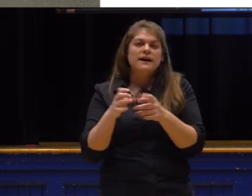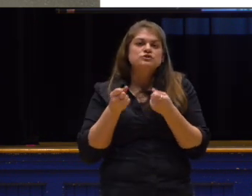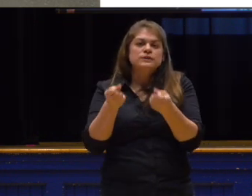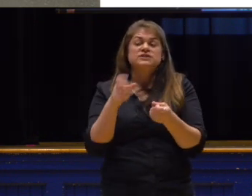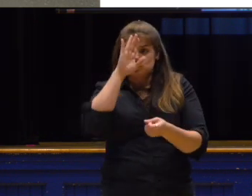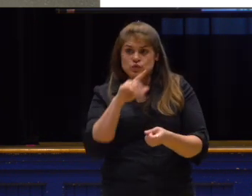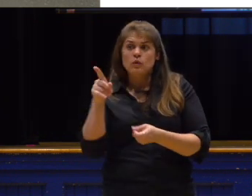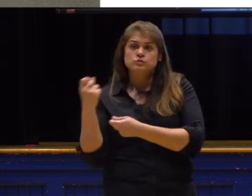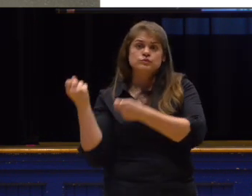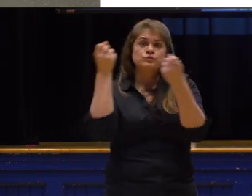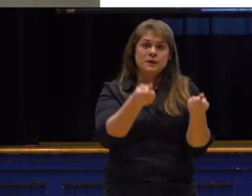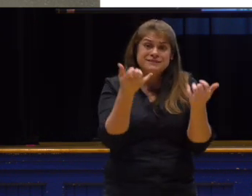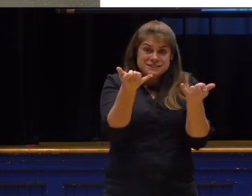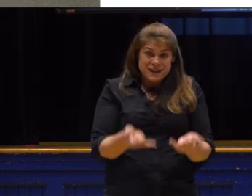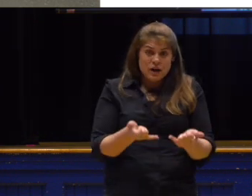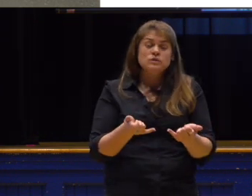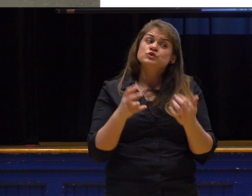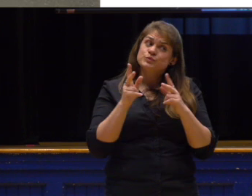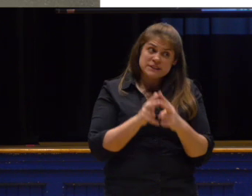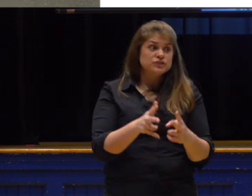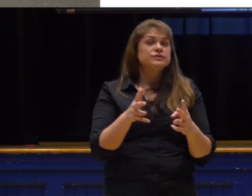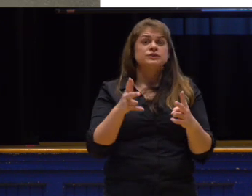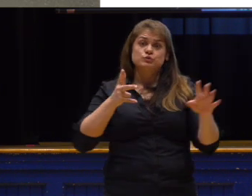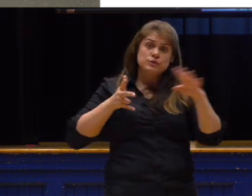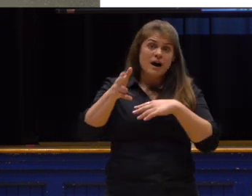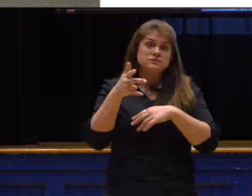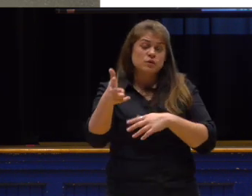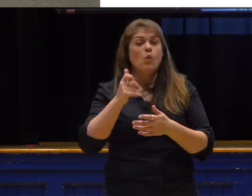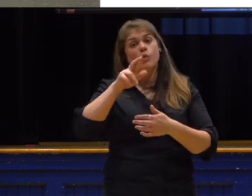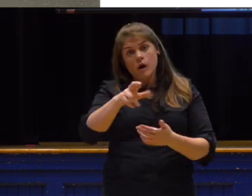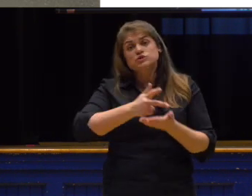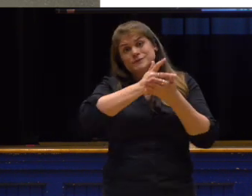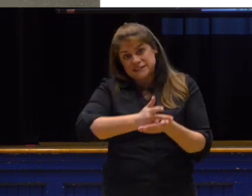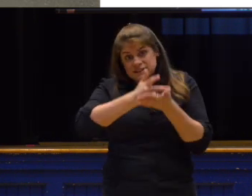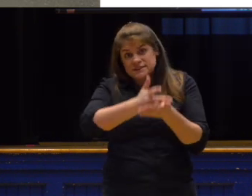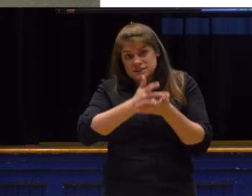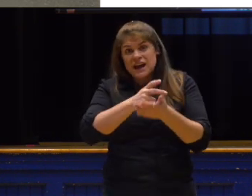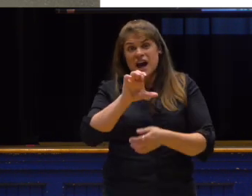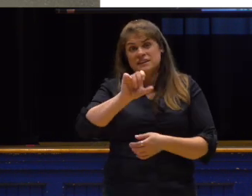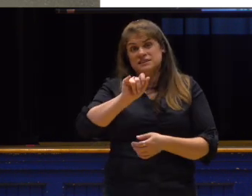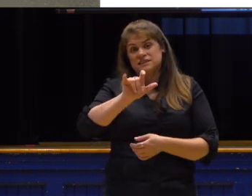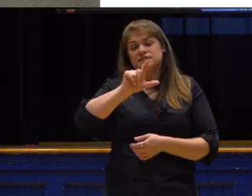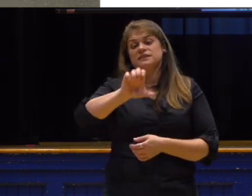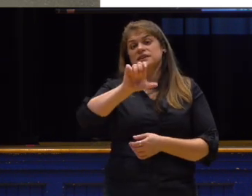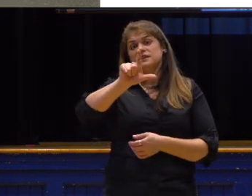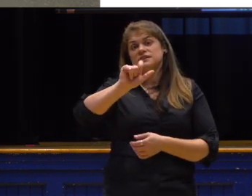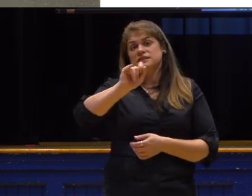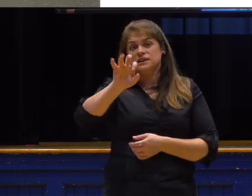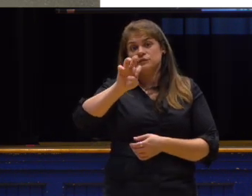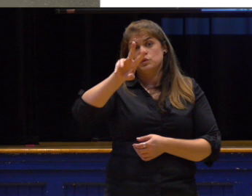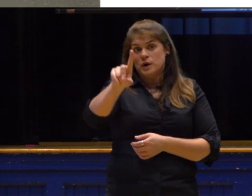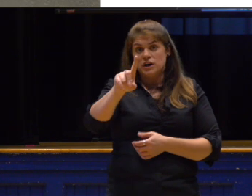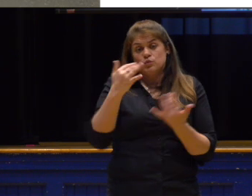direction, to do that now, you either cut through or you sit in traffic at Cliffwood waiting to take that left forever, which is what I just